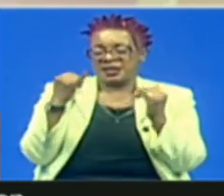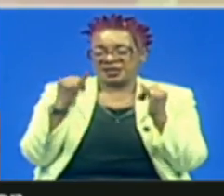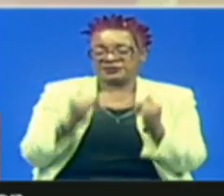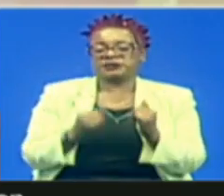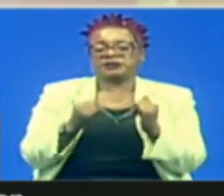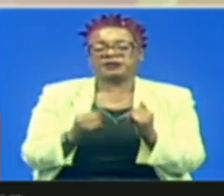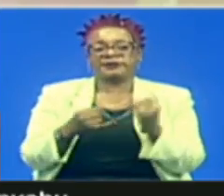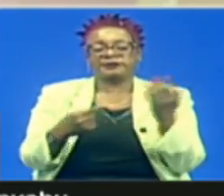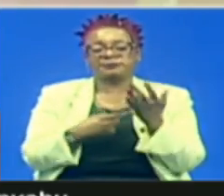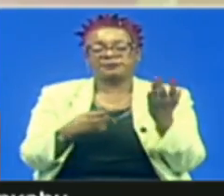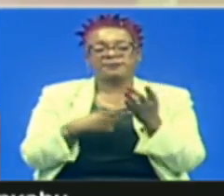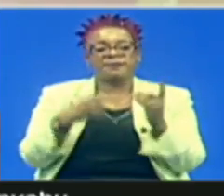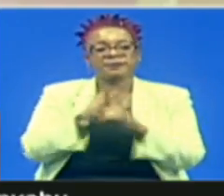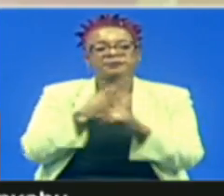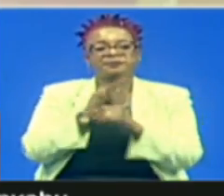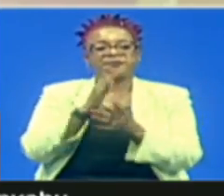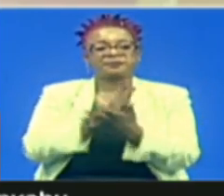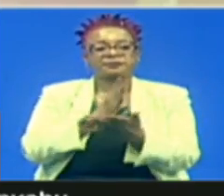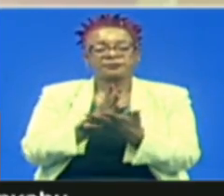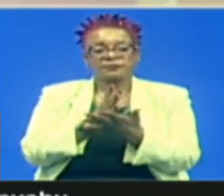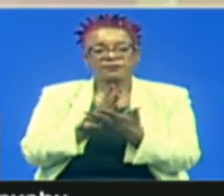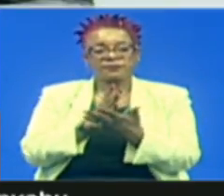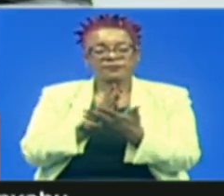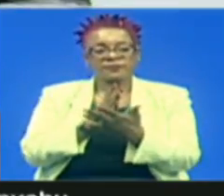different sectors.